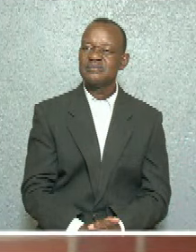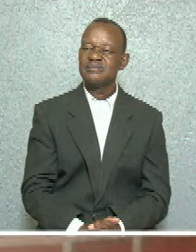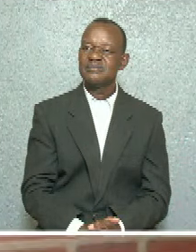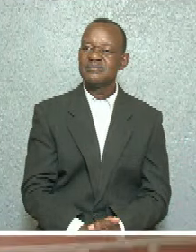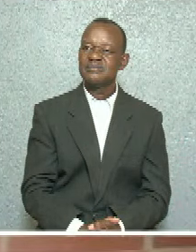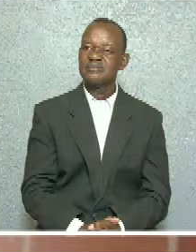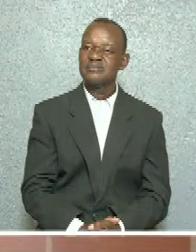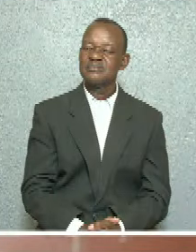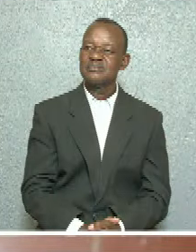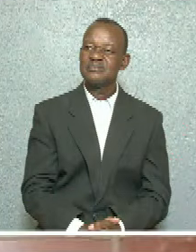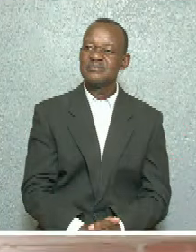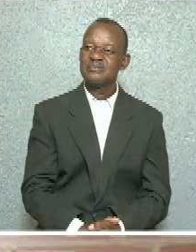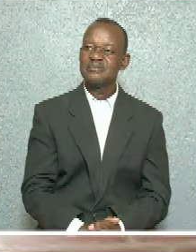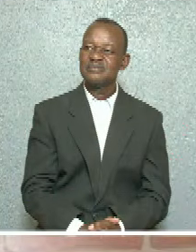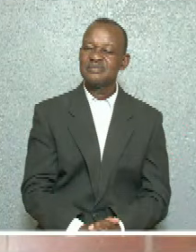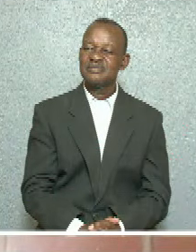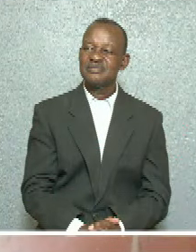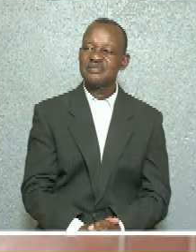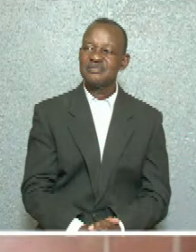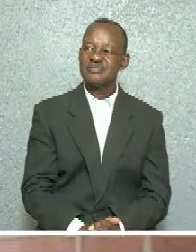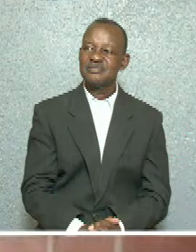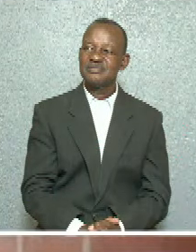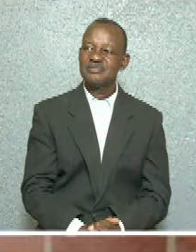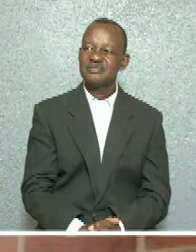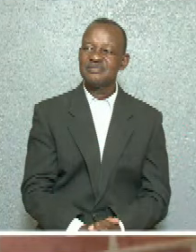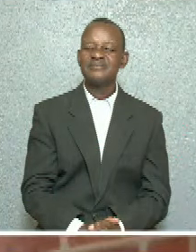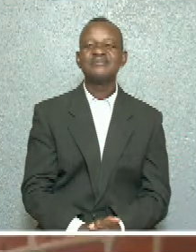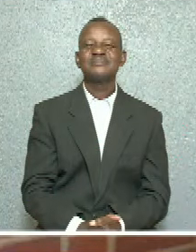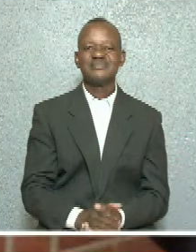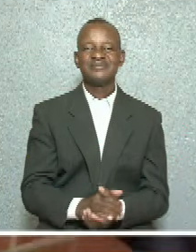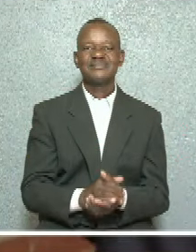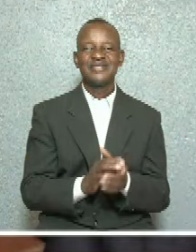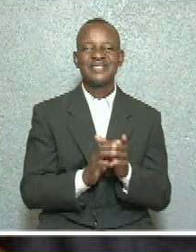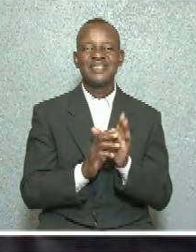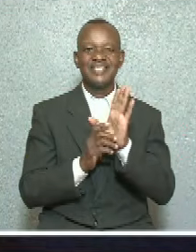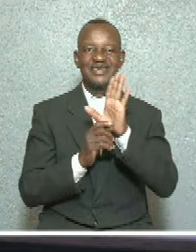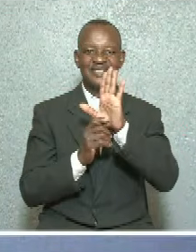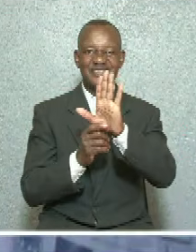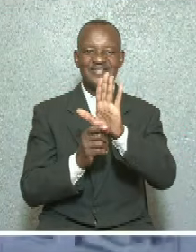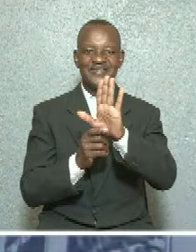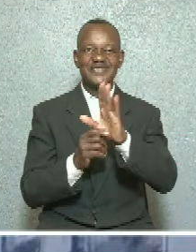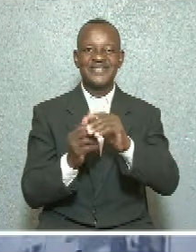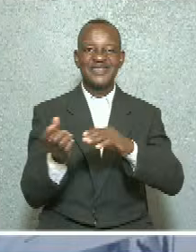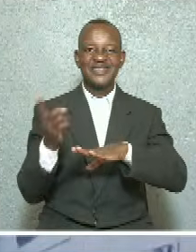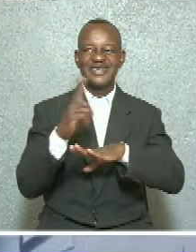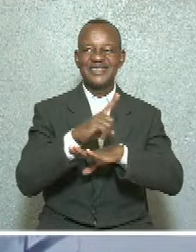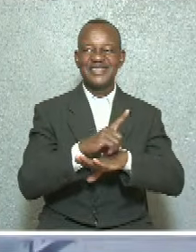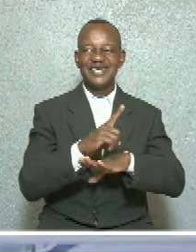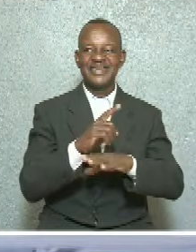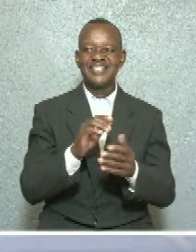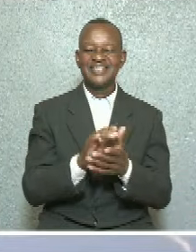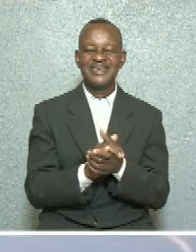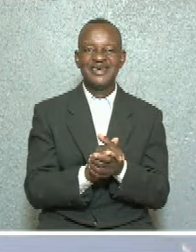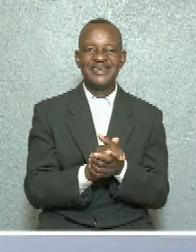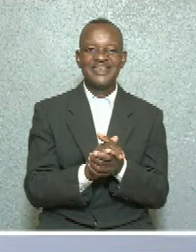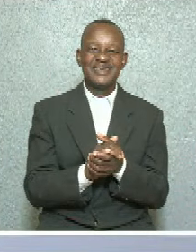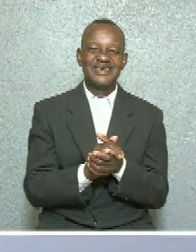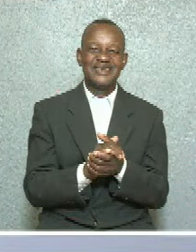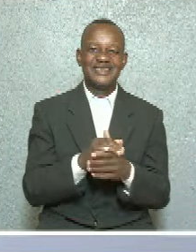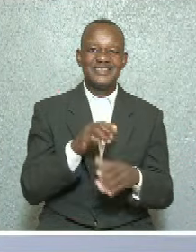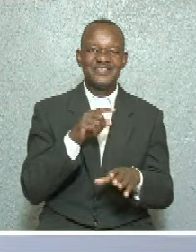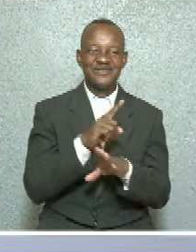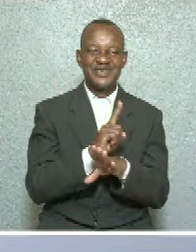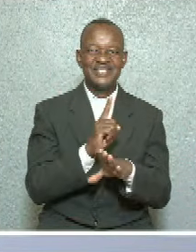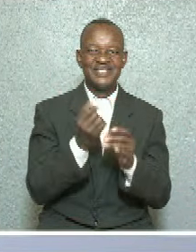It's inspired about the day we first got our independence in 1990, where Sam Nujoma and